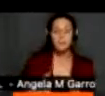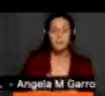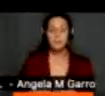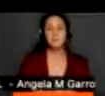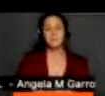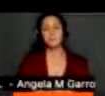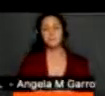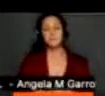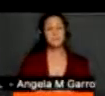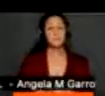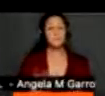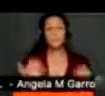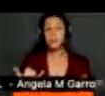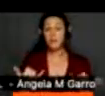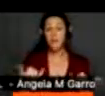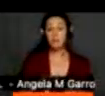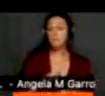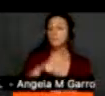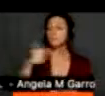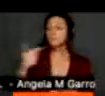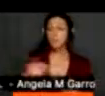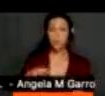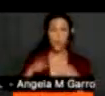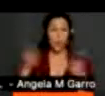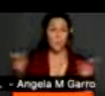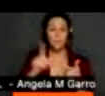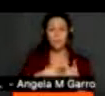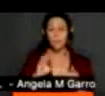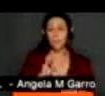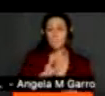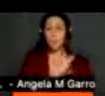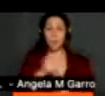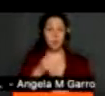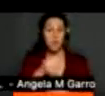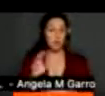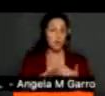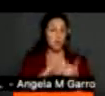So with that, I will open up to the board and to the community for any questions or comments.